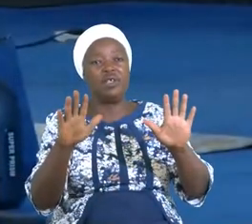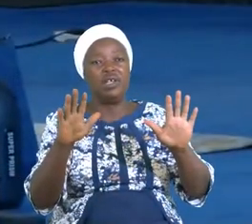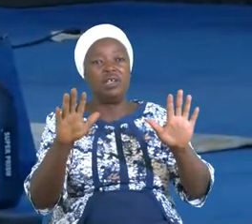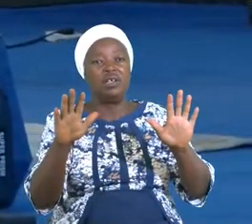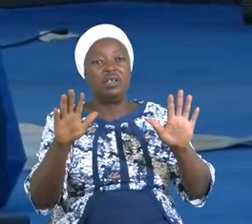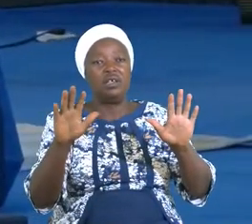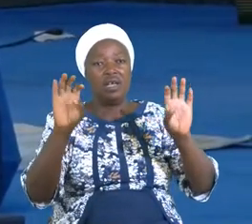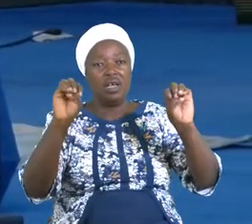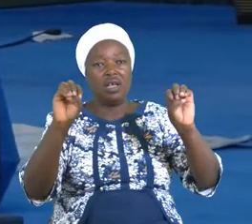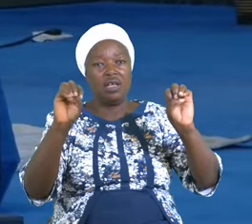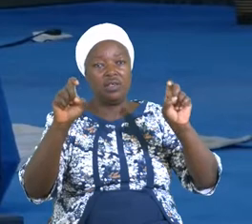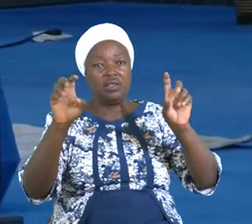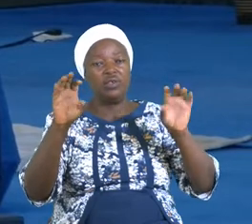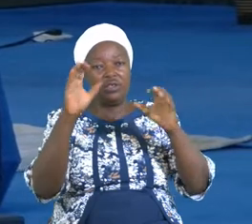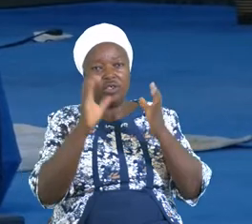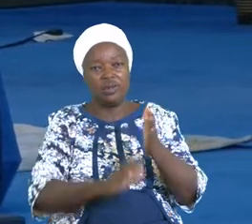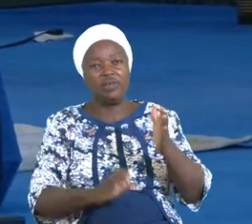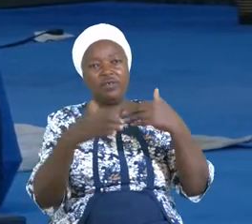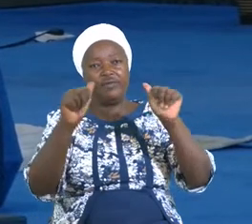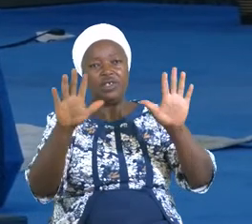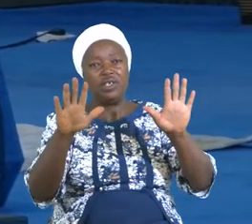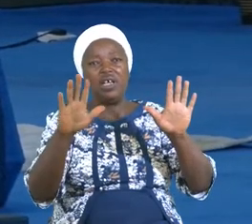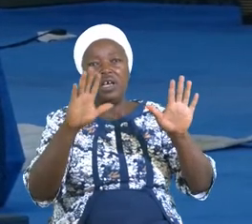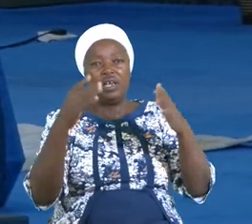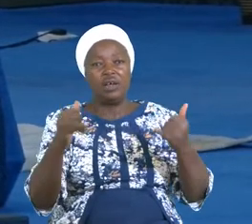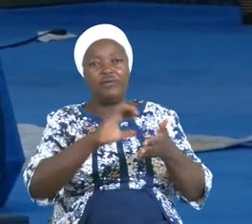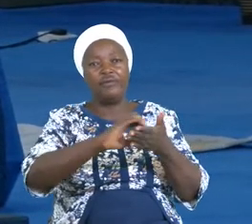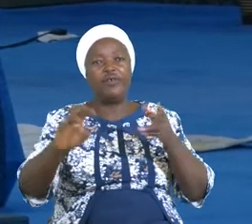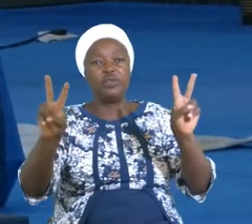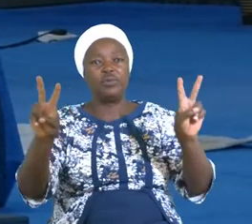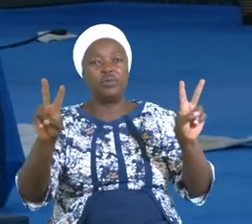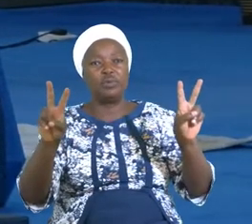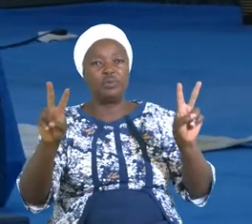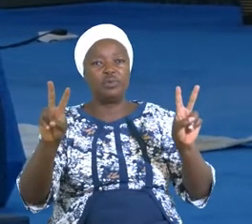chapter 15. And I'm reading from verse 2 in Exodus